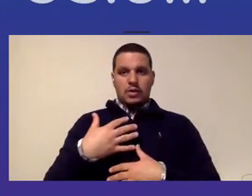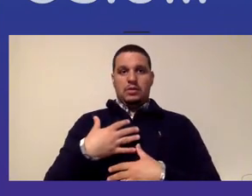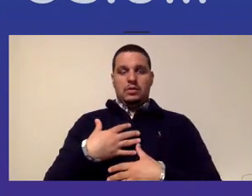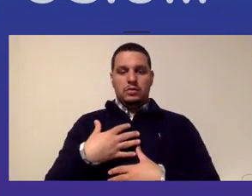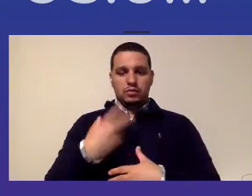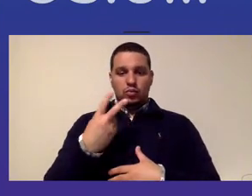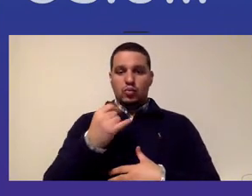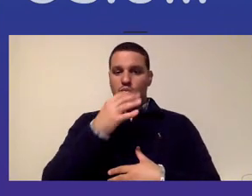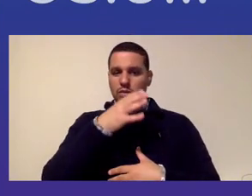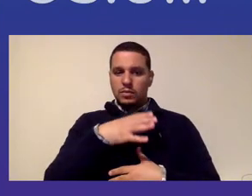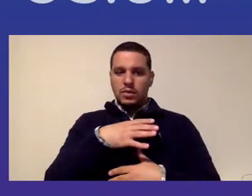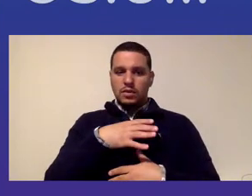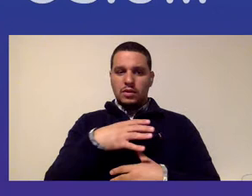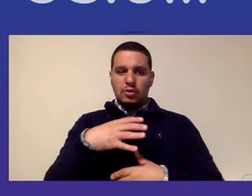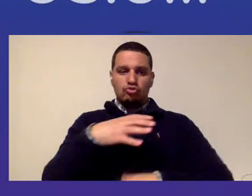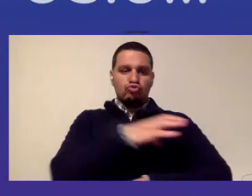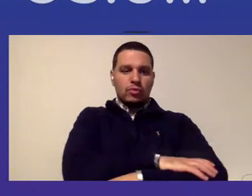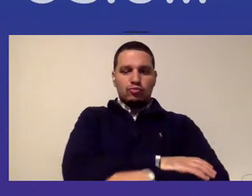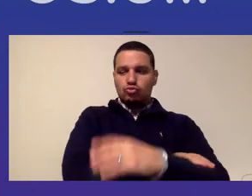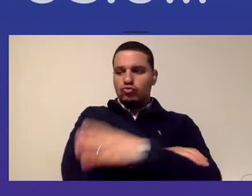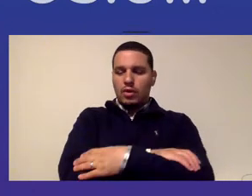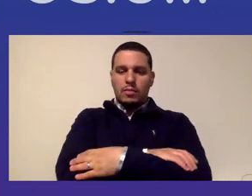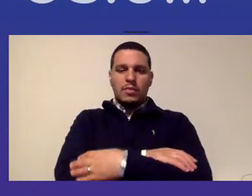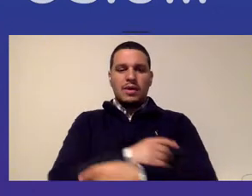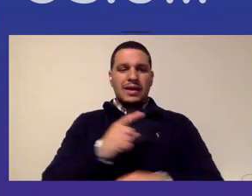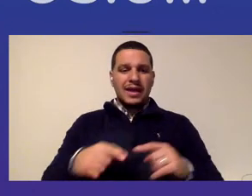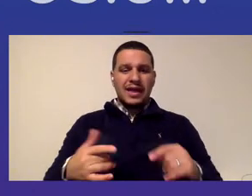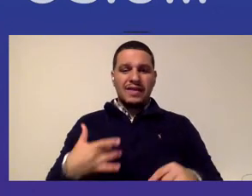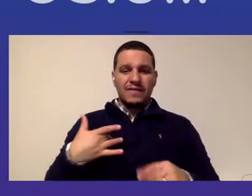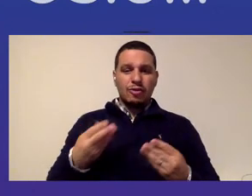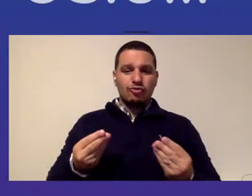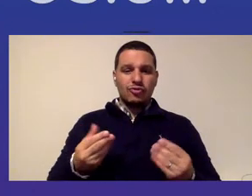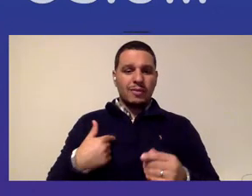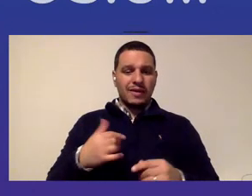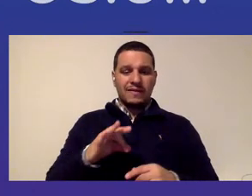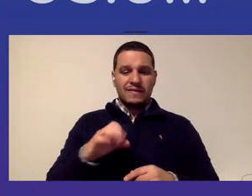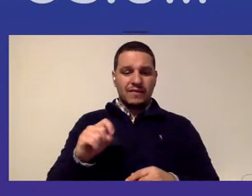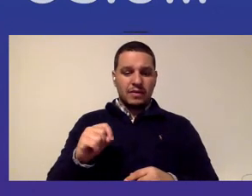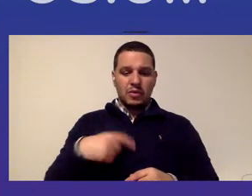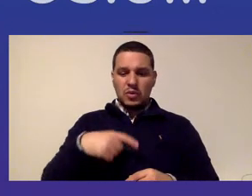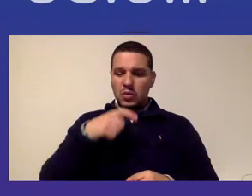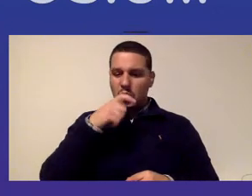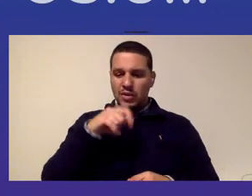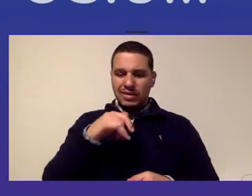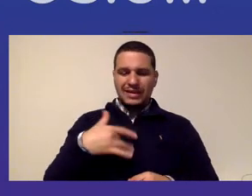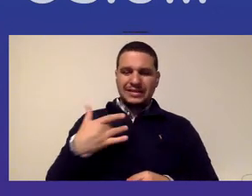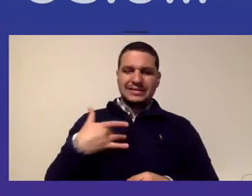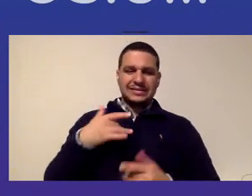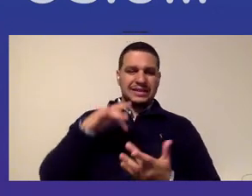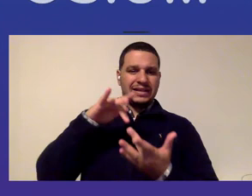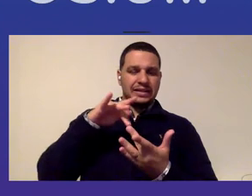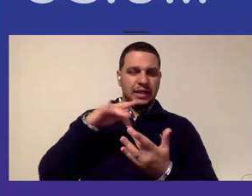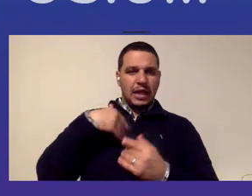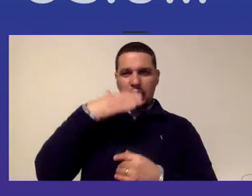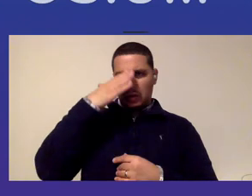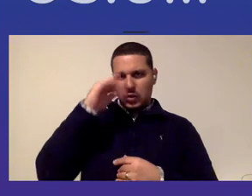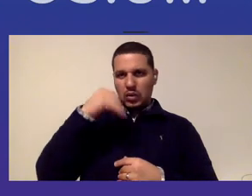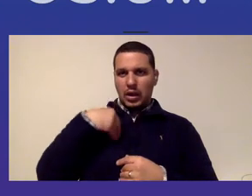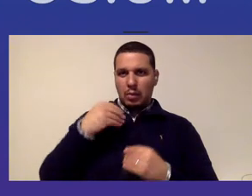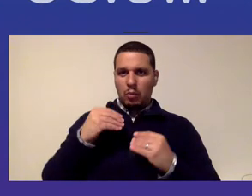my arms. I can't feel the ground beneath my feet, but don't need that sense of contact to know that I am moving